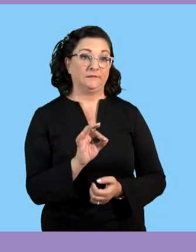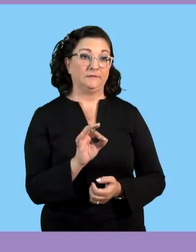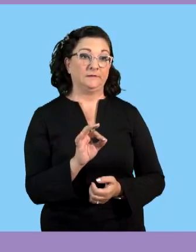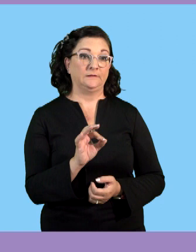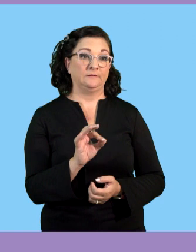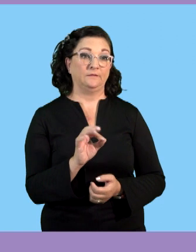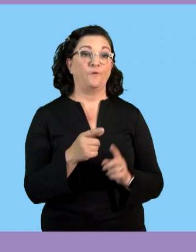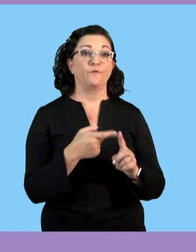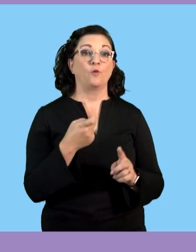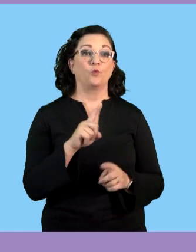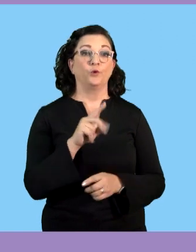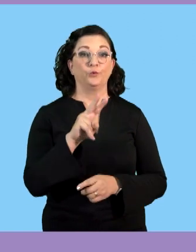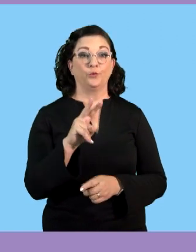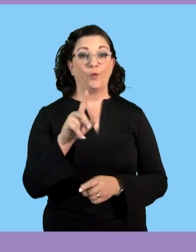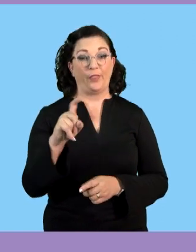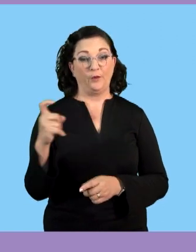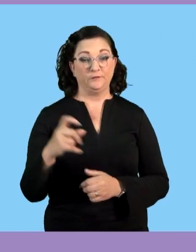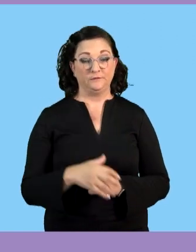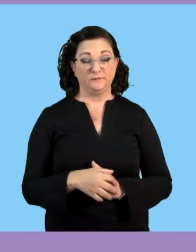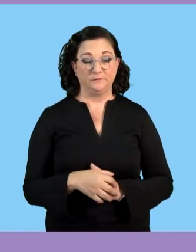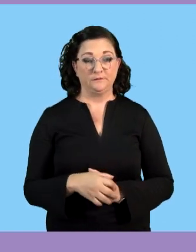75% of 2,000.